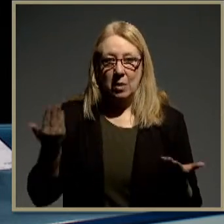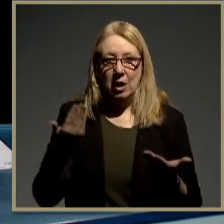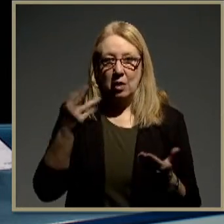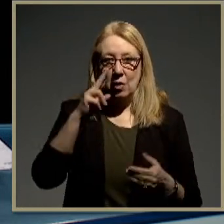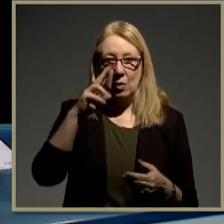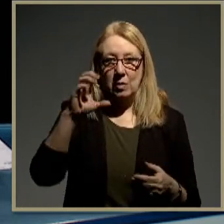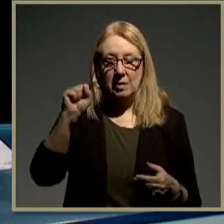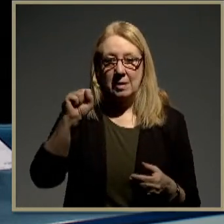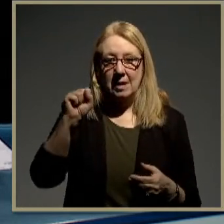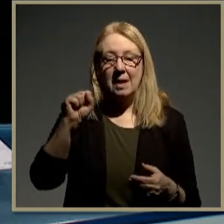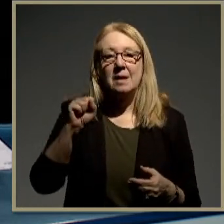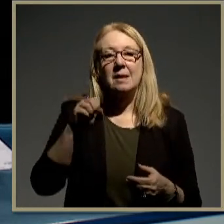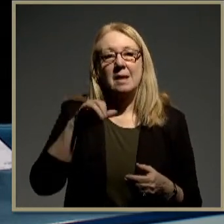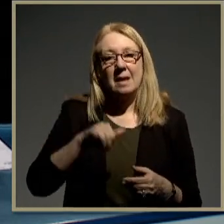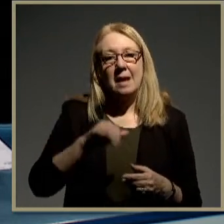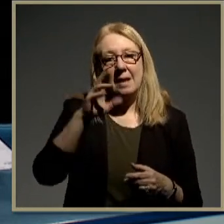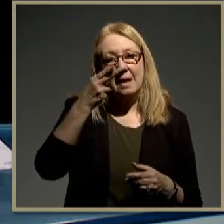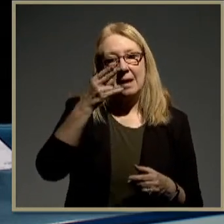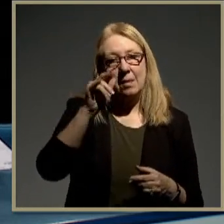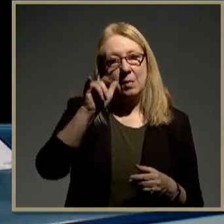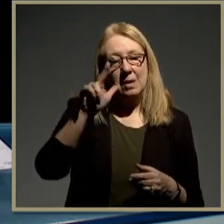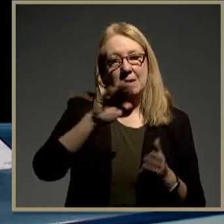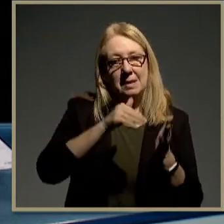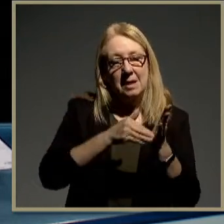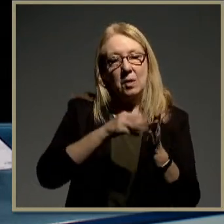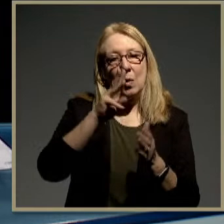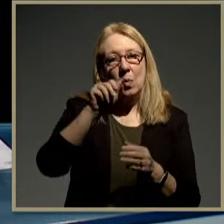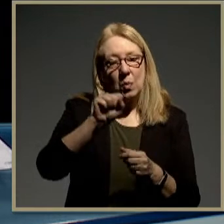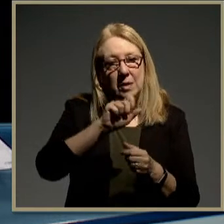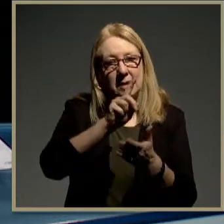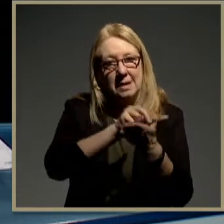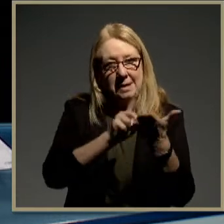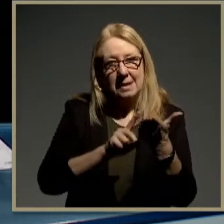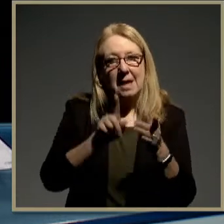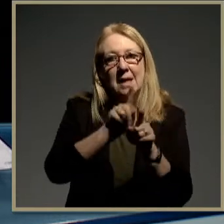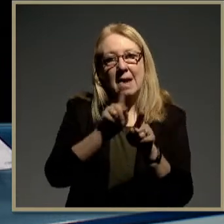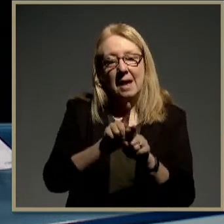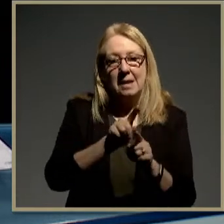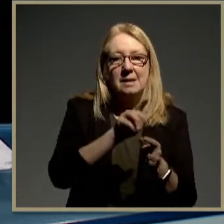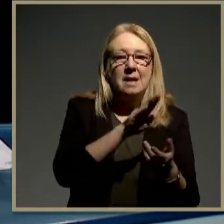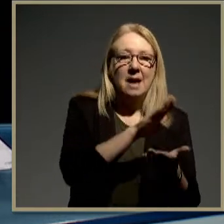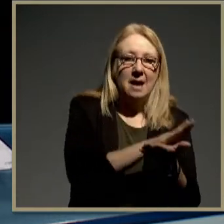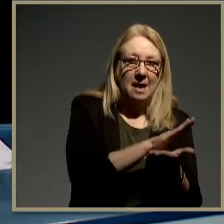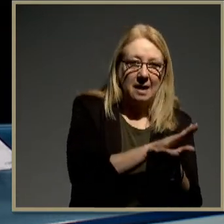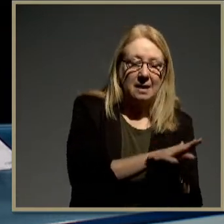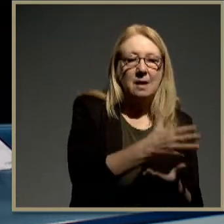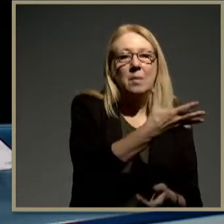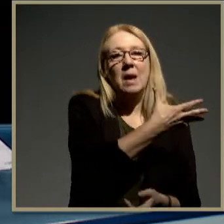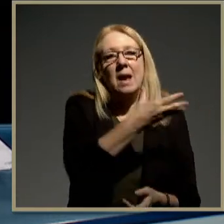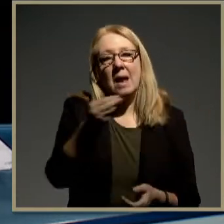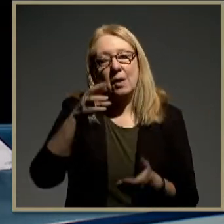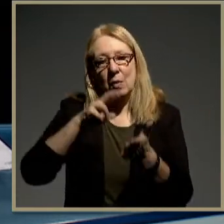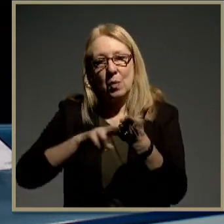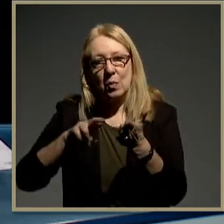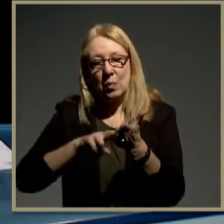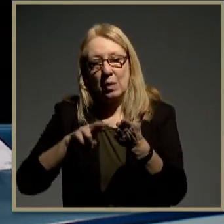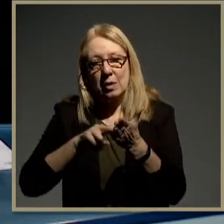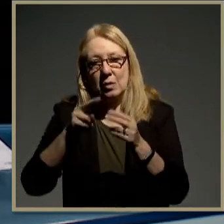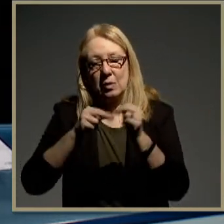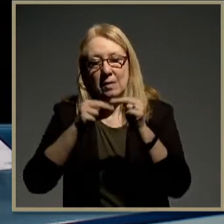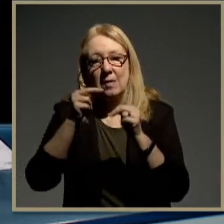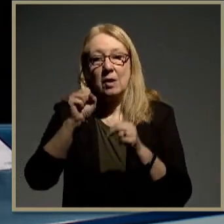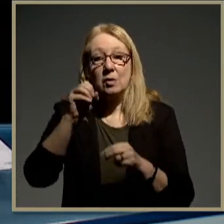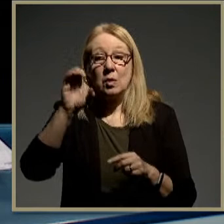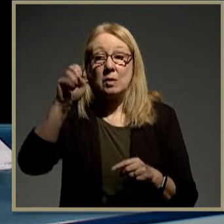at its core, the Hybl Center was designed as an academic and research facility. So having Centura as a